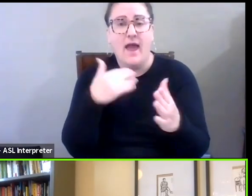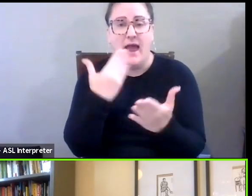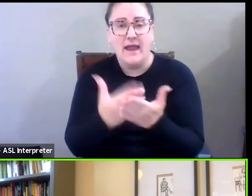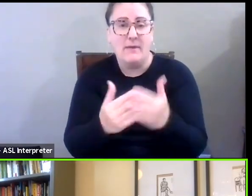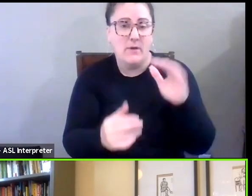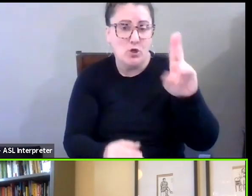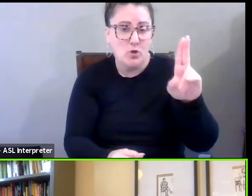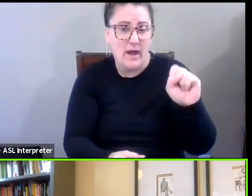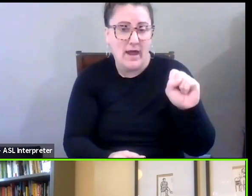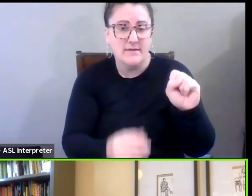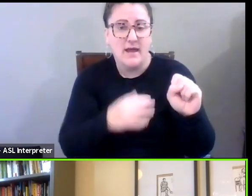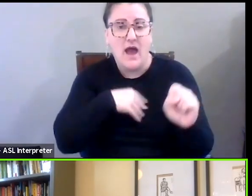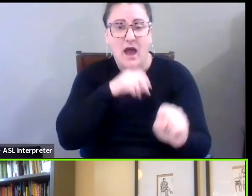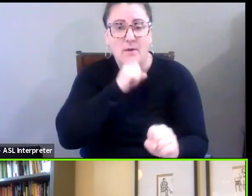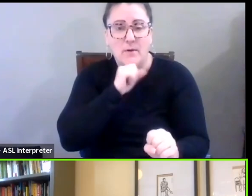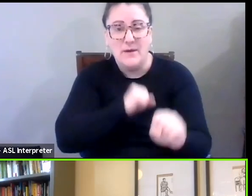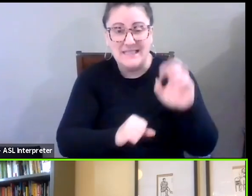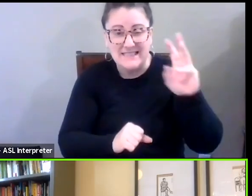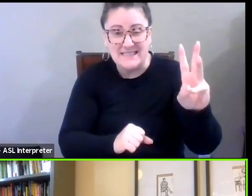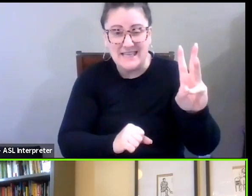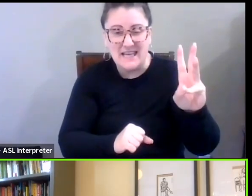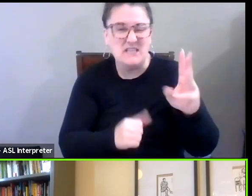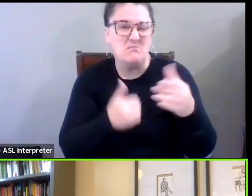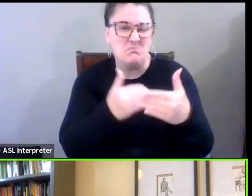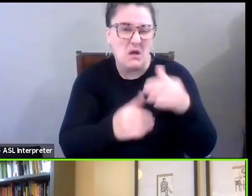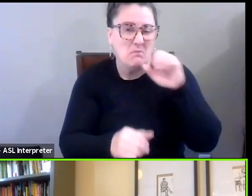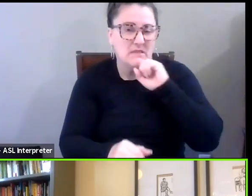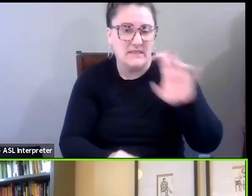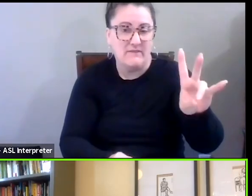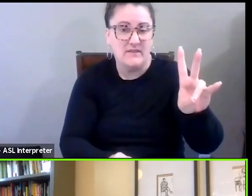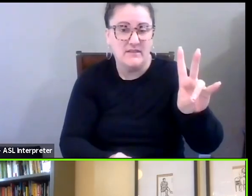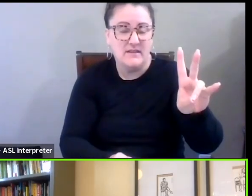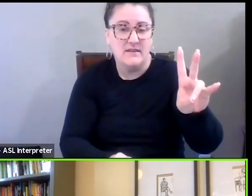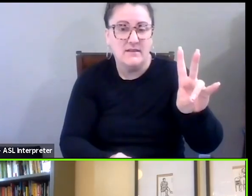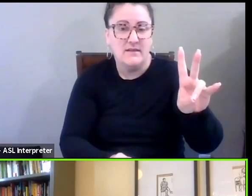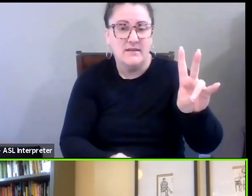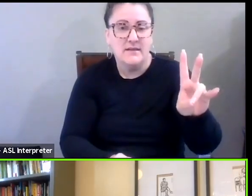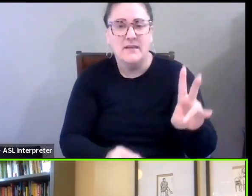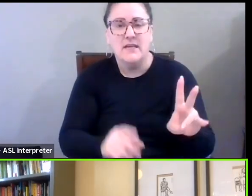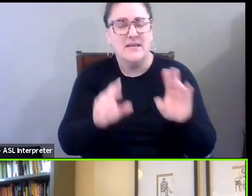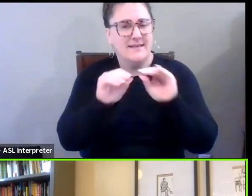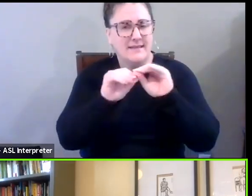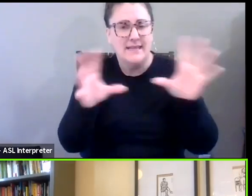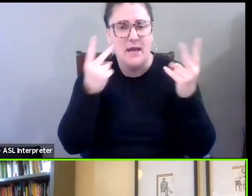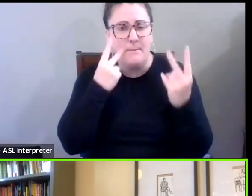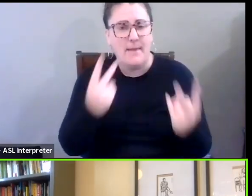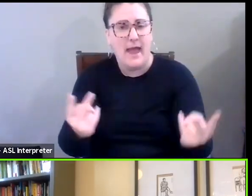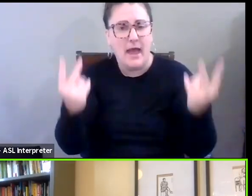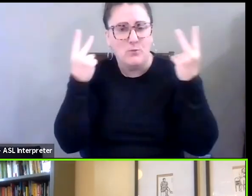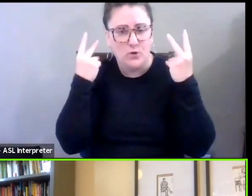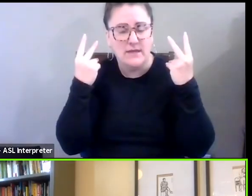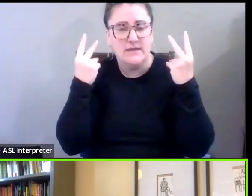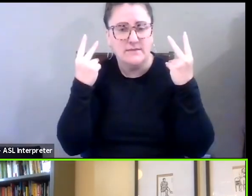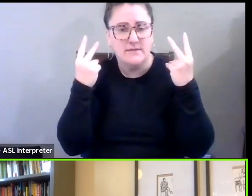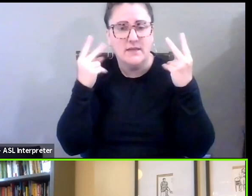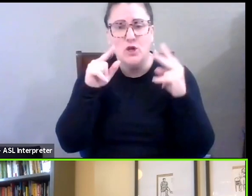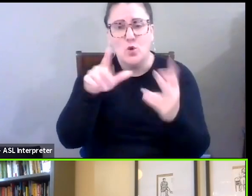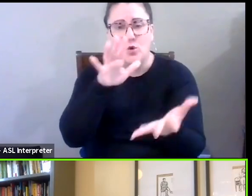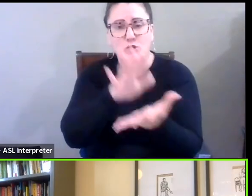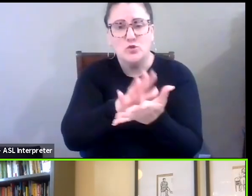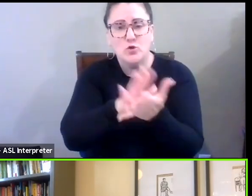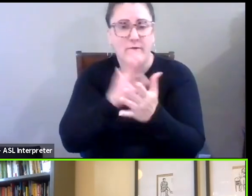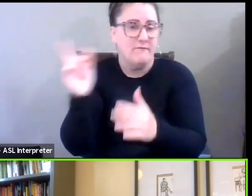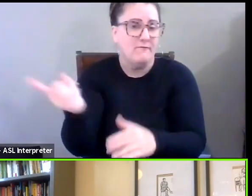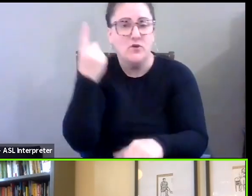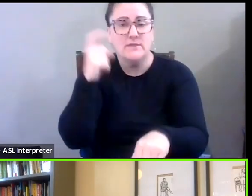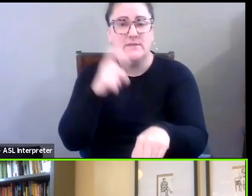I was 6, almost 7 years old. And I have these very clear memories of going to school for the first